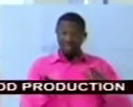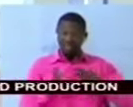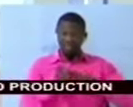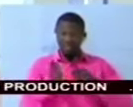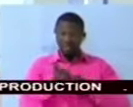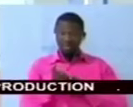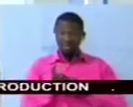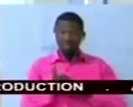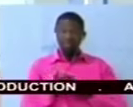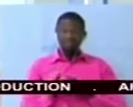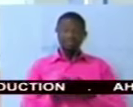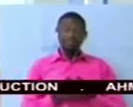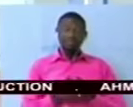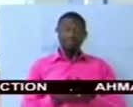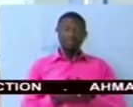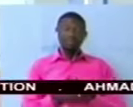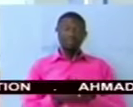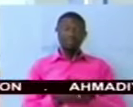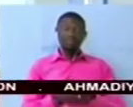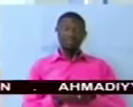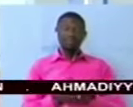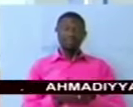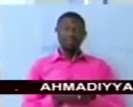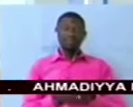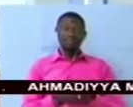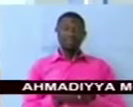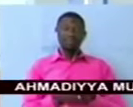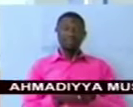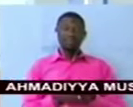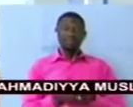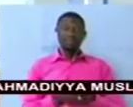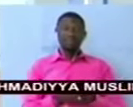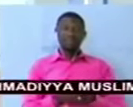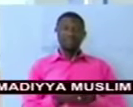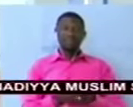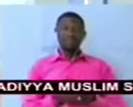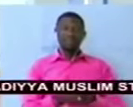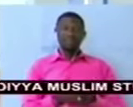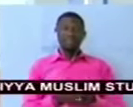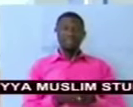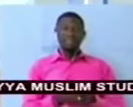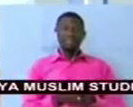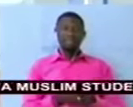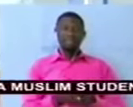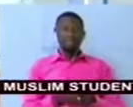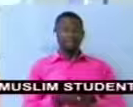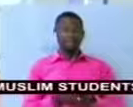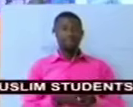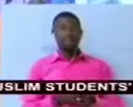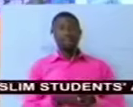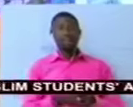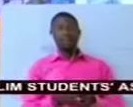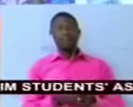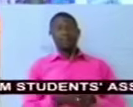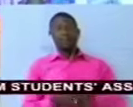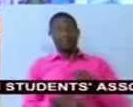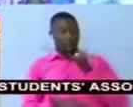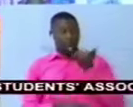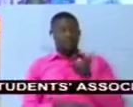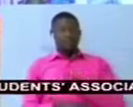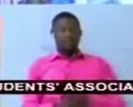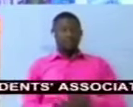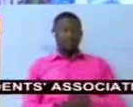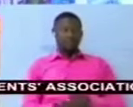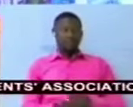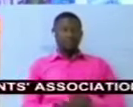ni ñepp bon bokkanañ ci ñi nga xamne ñoo la doon forcer pour nga futé ko be set waaw ñom la won yes they were the